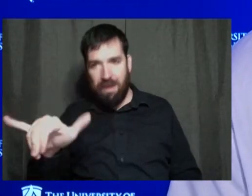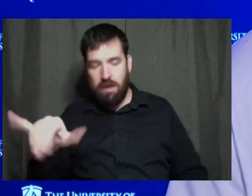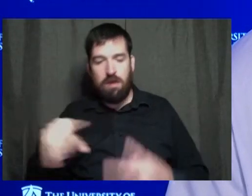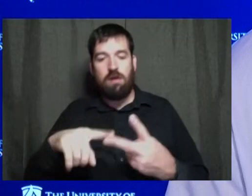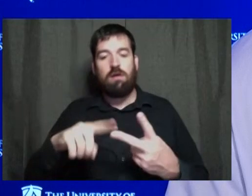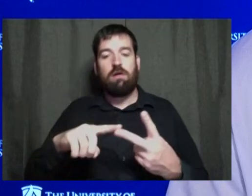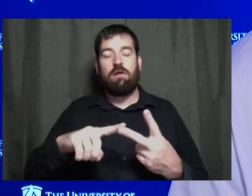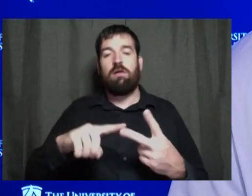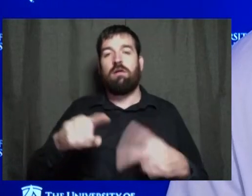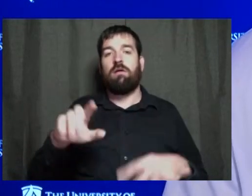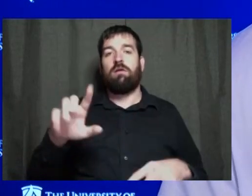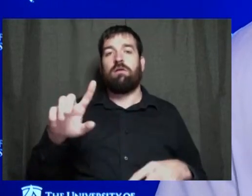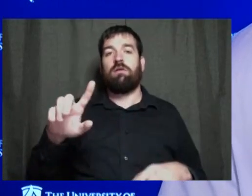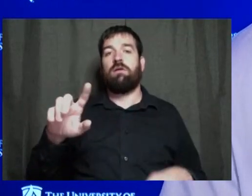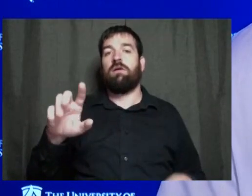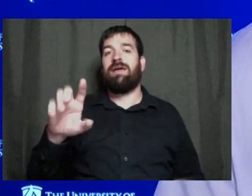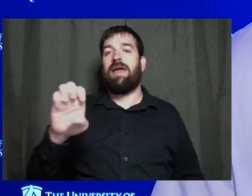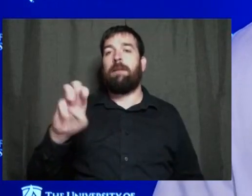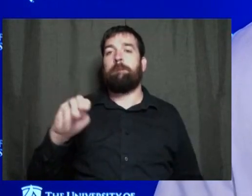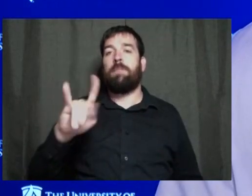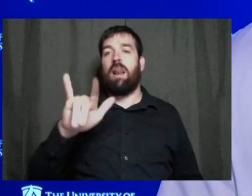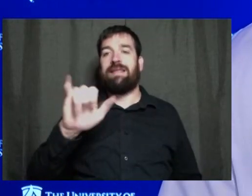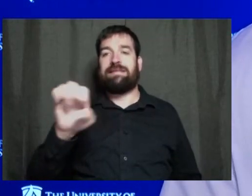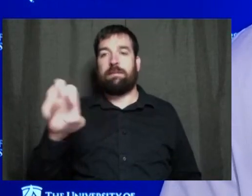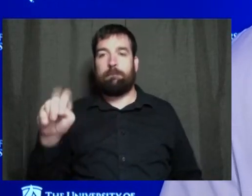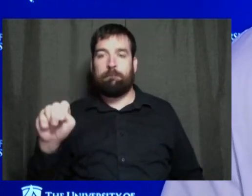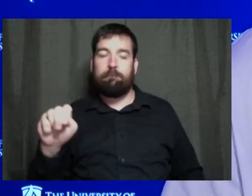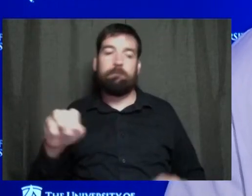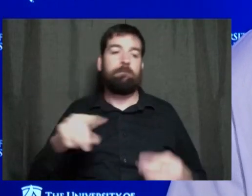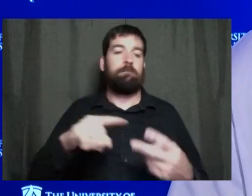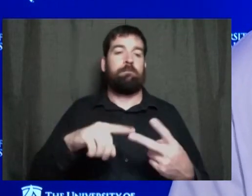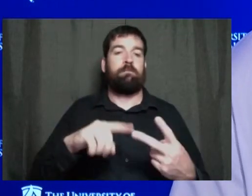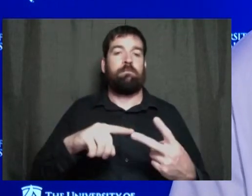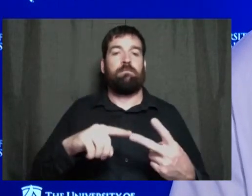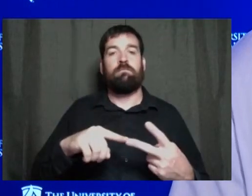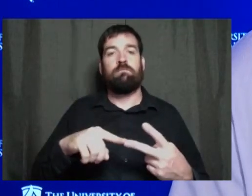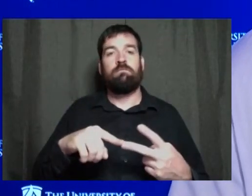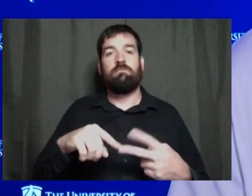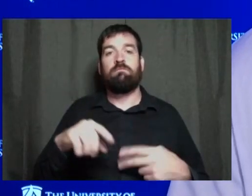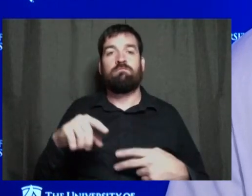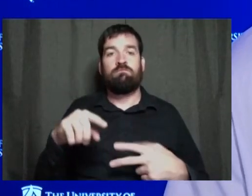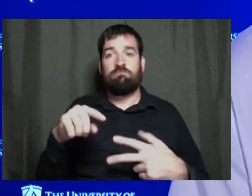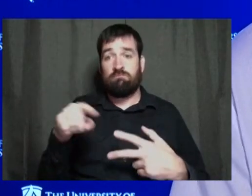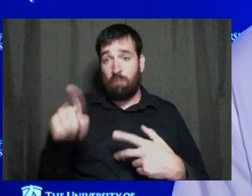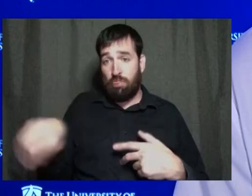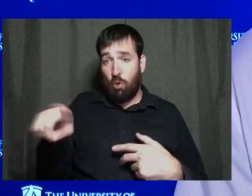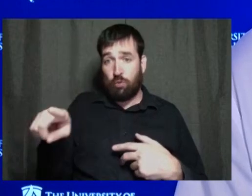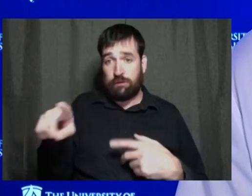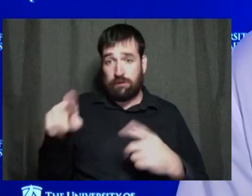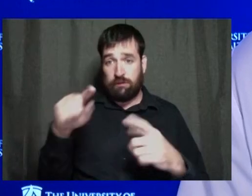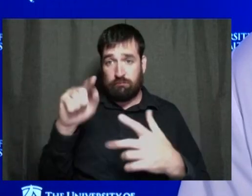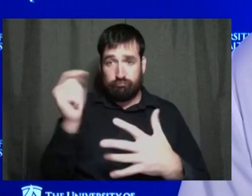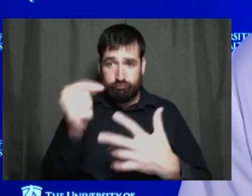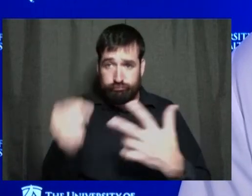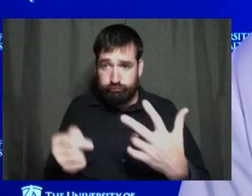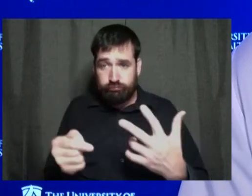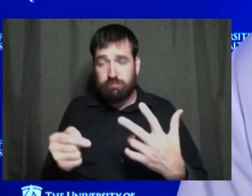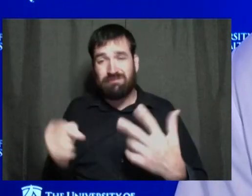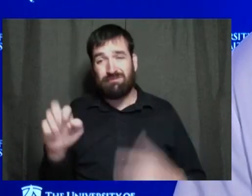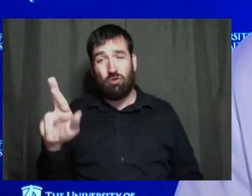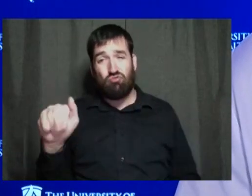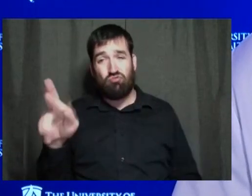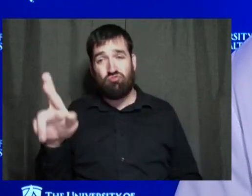venous thromboembolism issues. And the conclusion was that these events continue to be very rare, and that the benefits